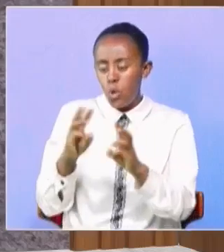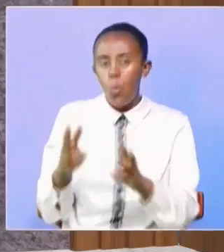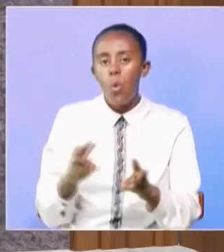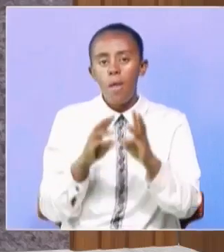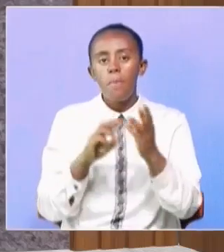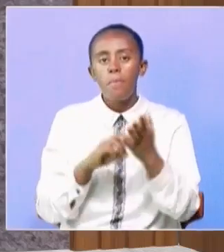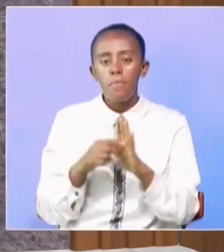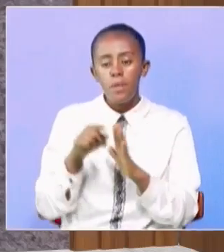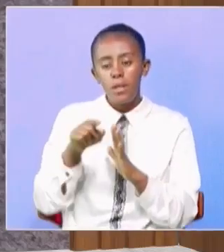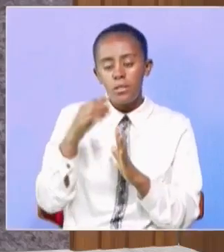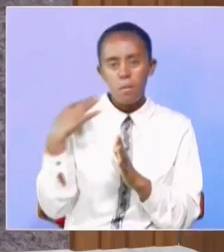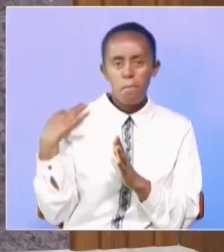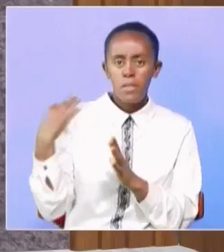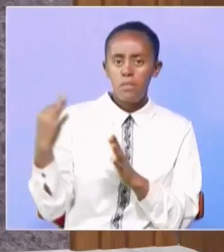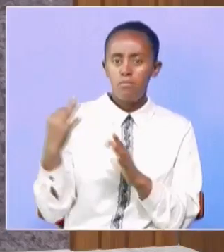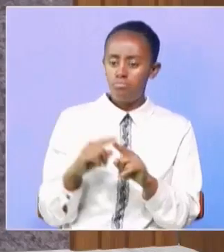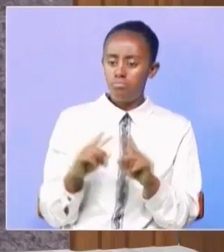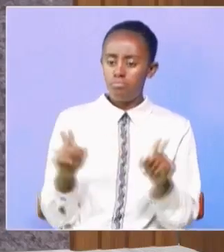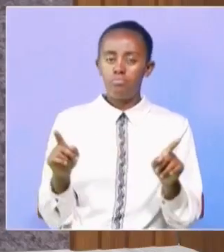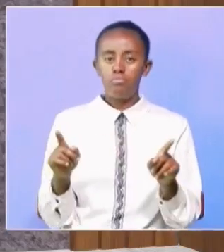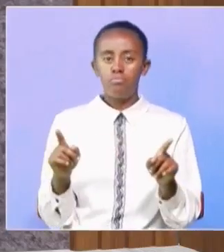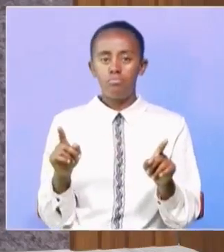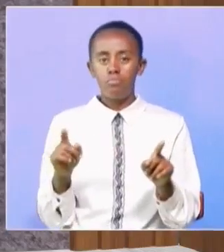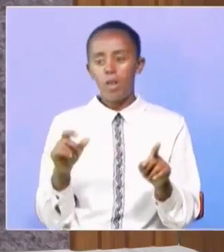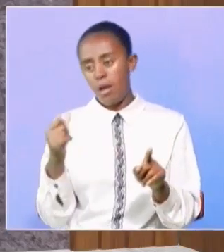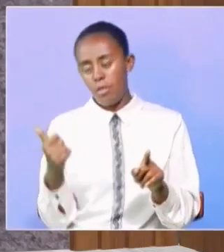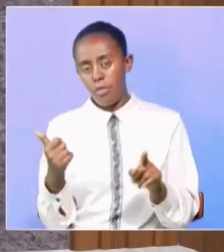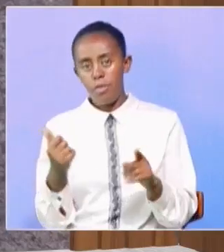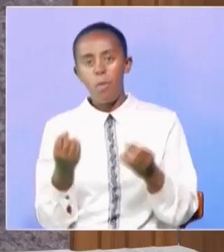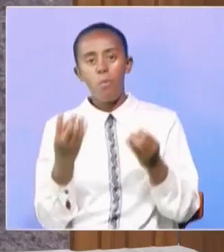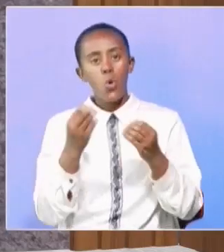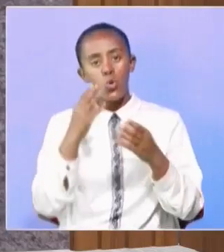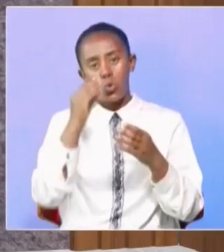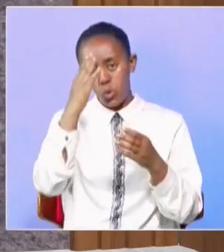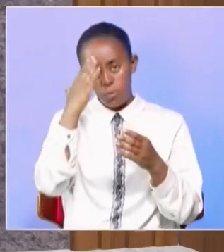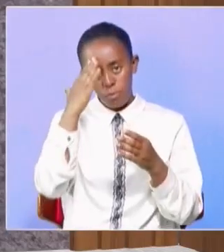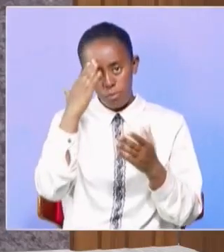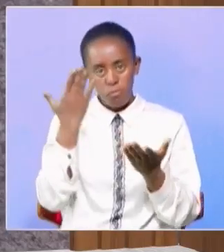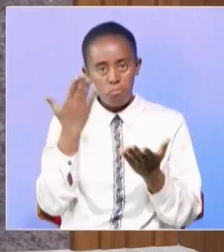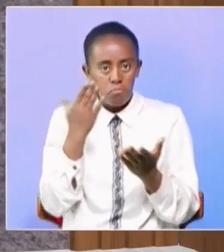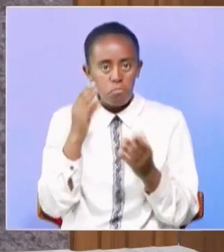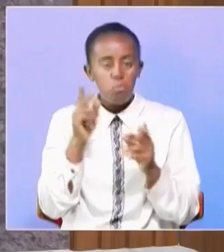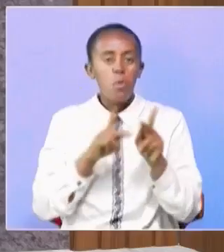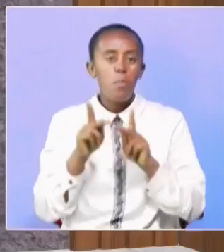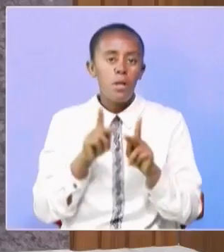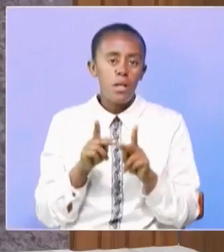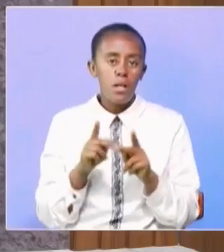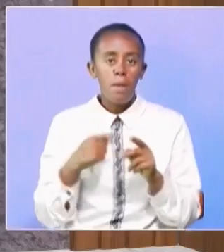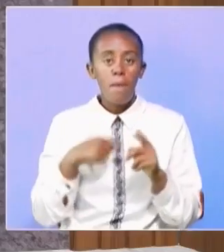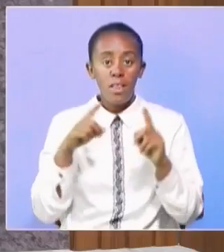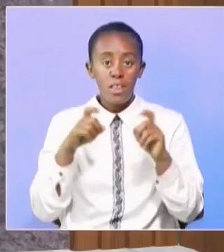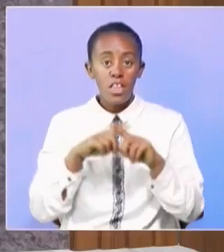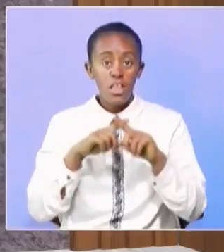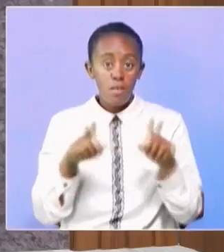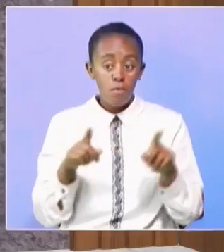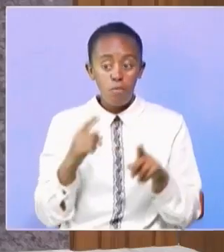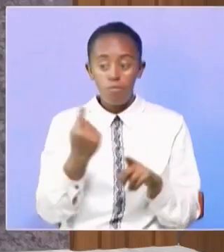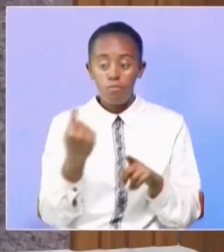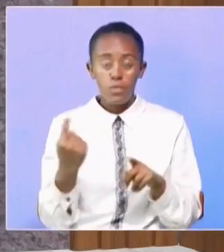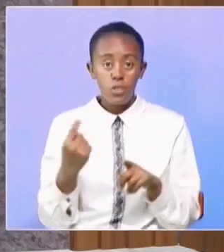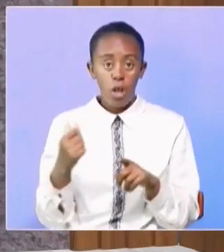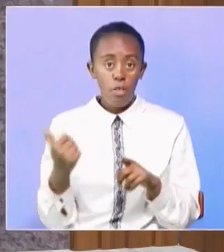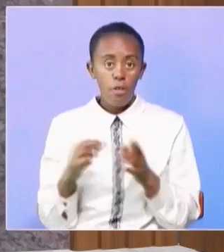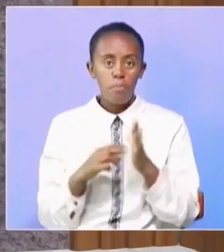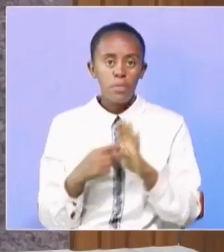it means her personality is different than most people. And my test results differ from each other means,